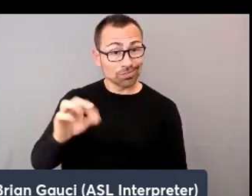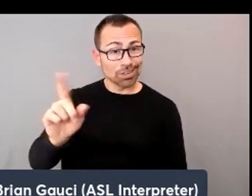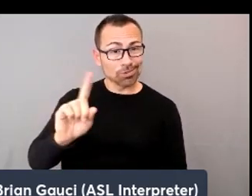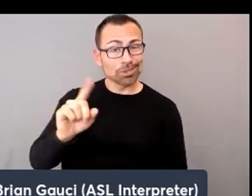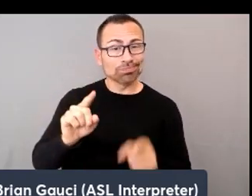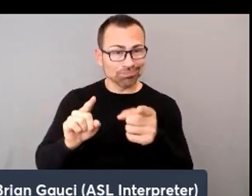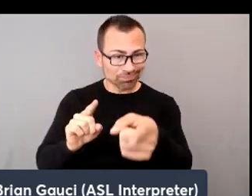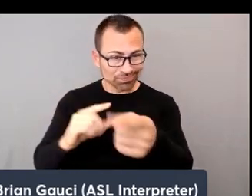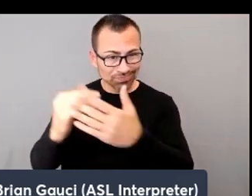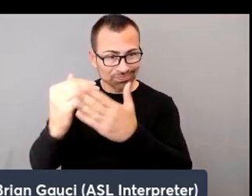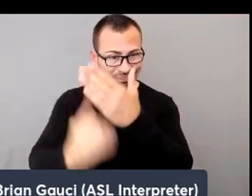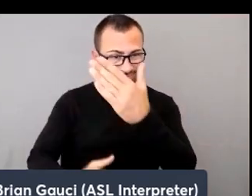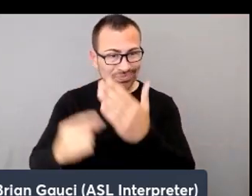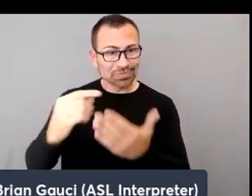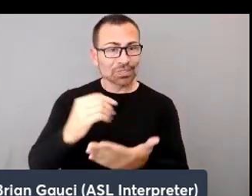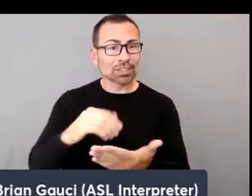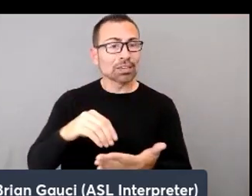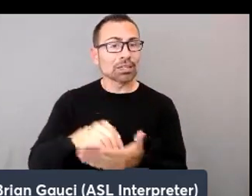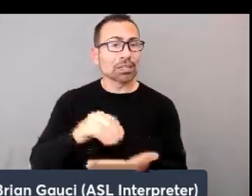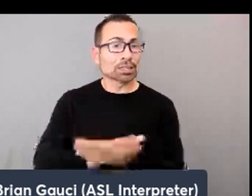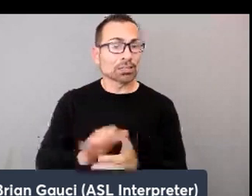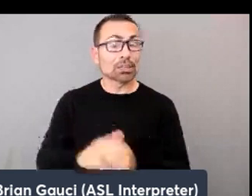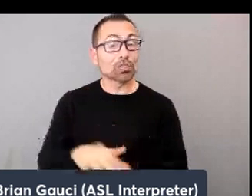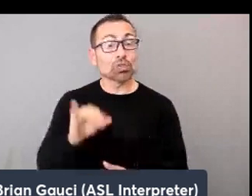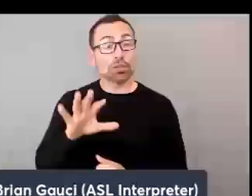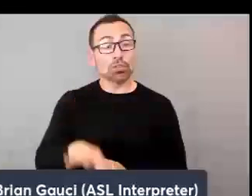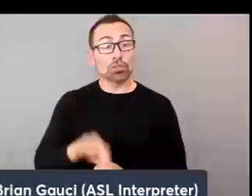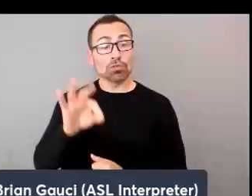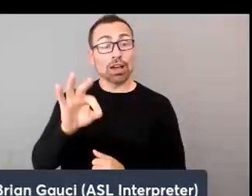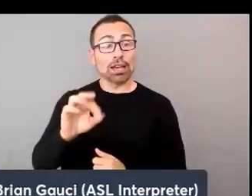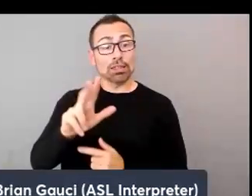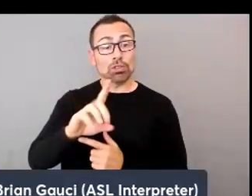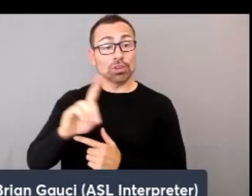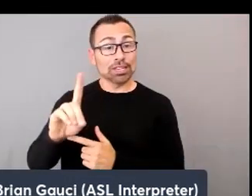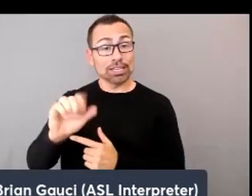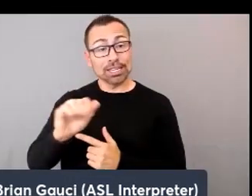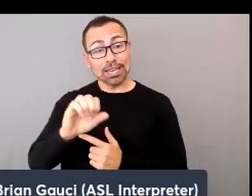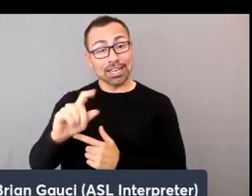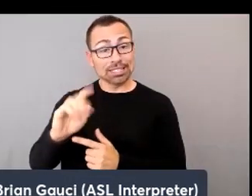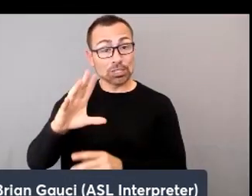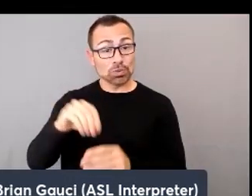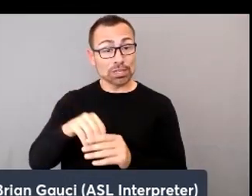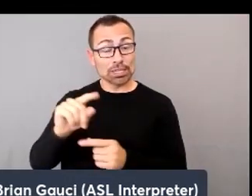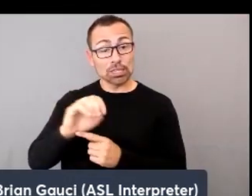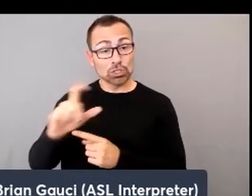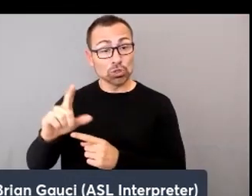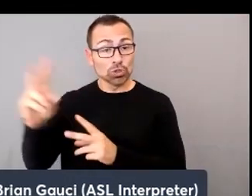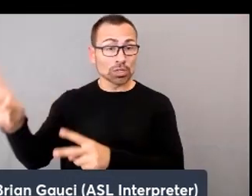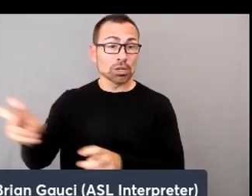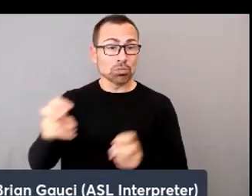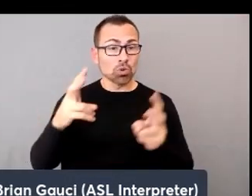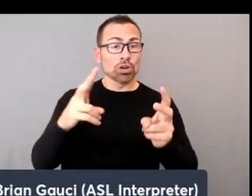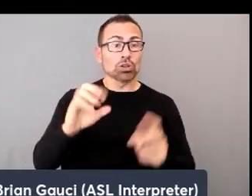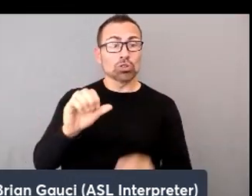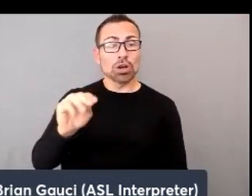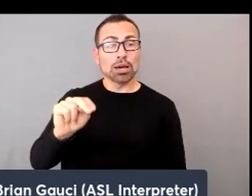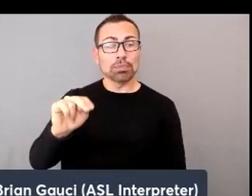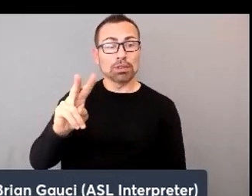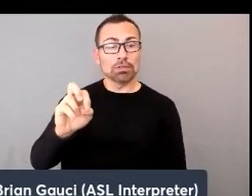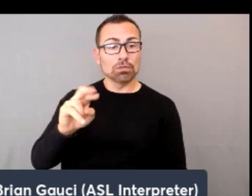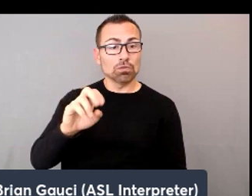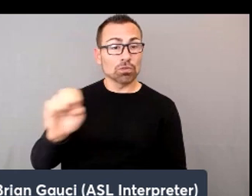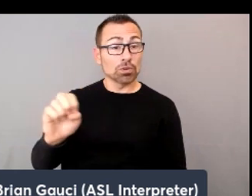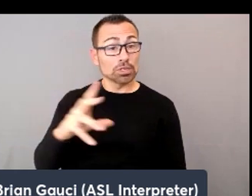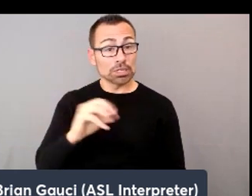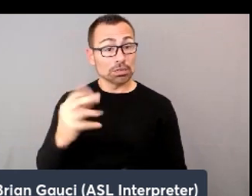So if you find any 3D assets in those tools, you should be able to import it to Omniverse, and then you should be able to use those